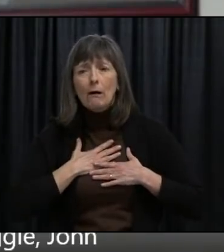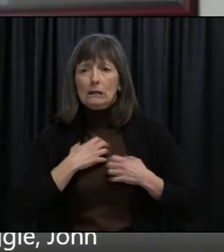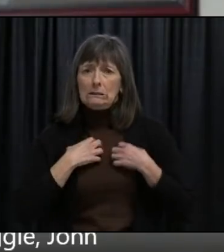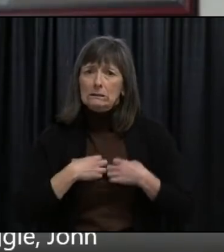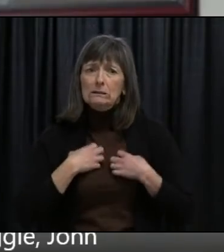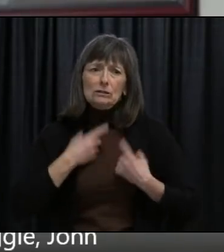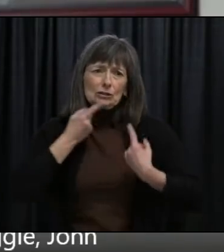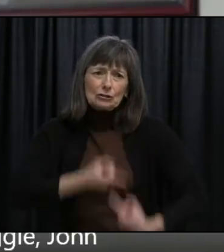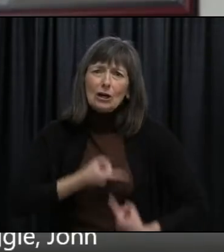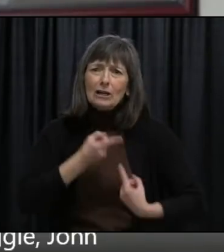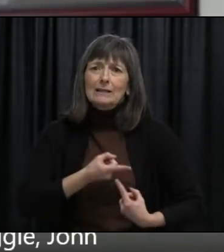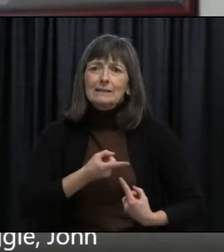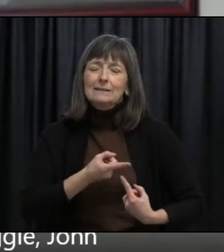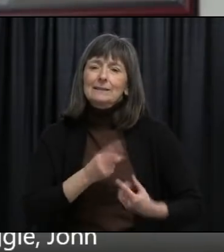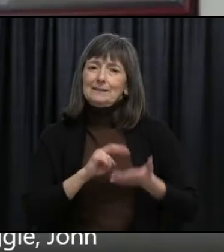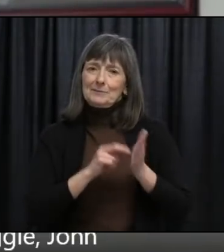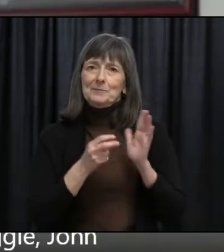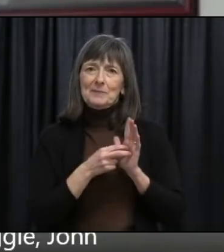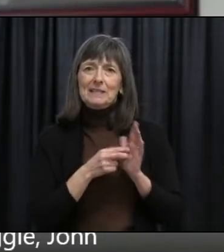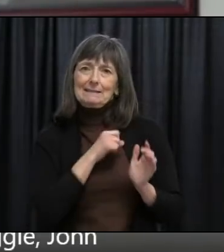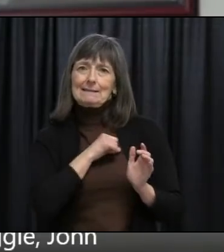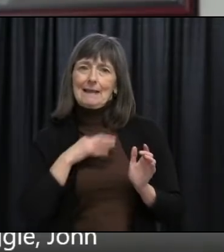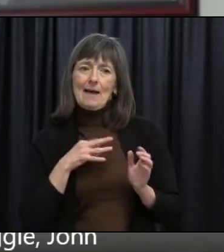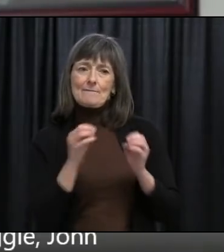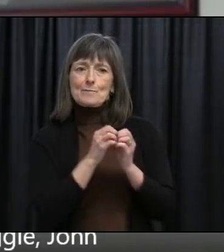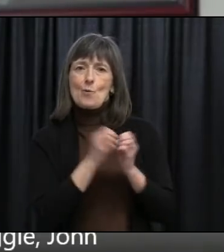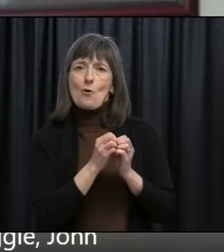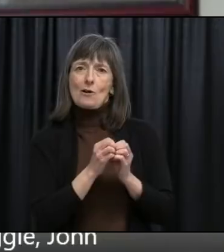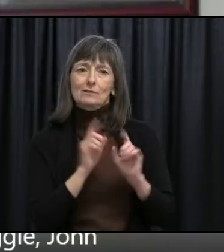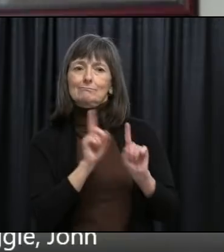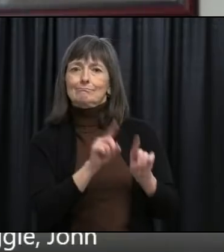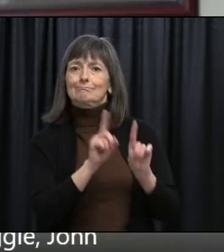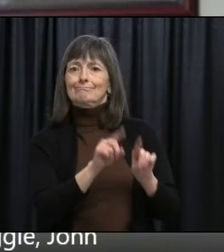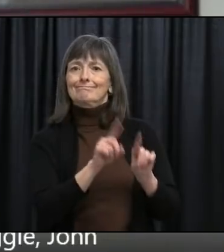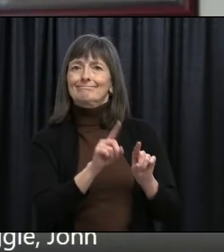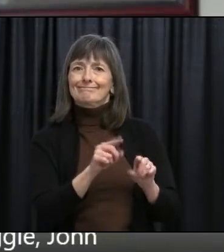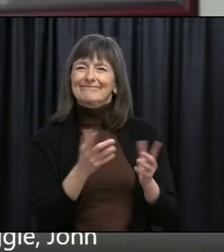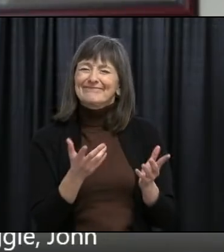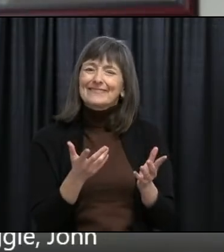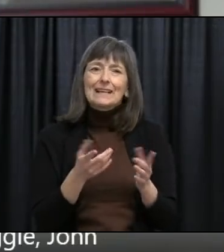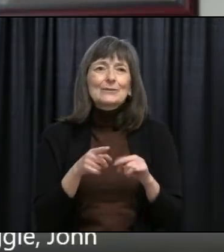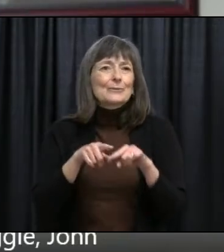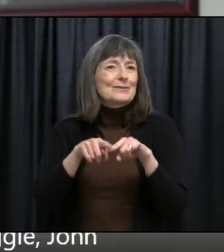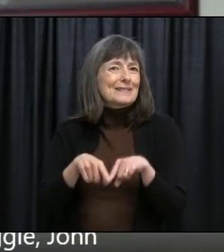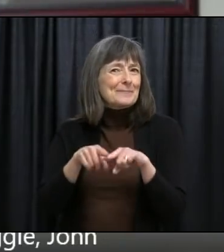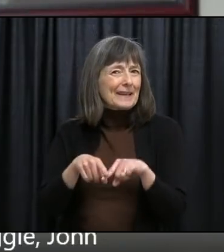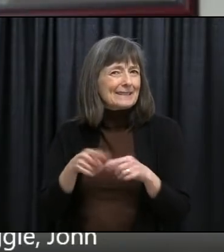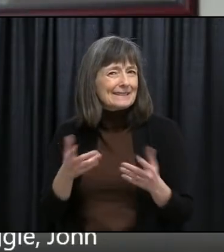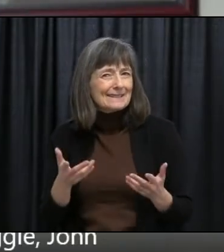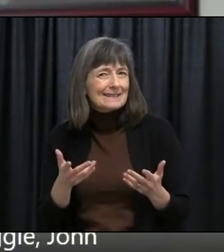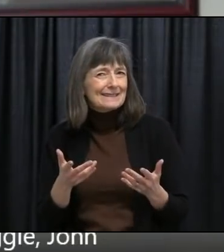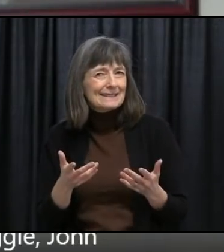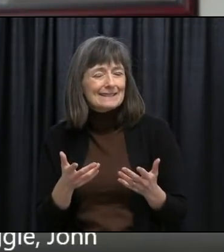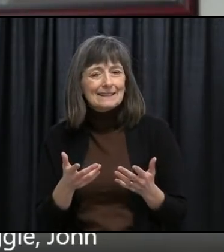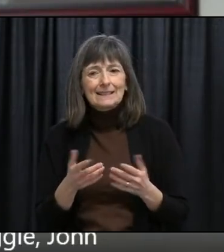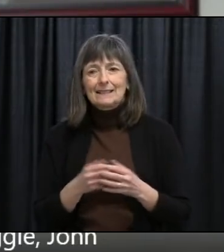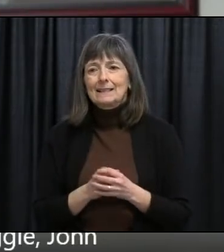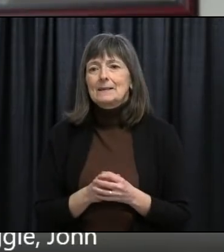respiratory therapy, for physical therapy, for people who are ventilated in numbers. And